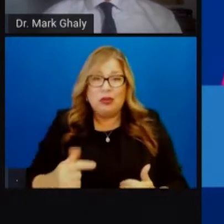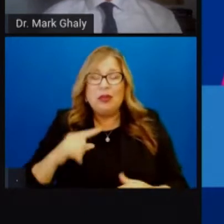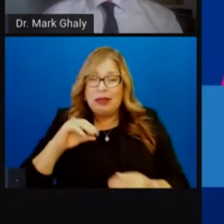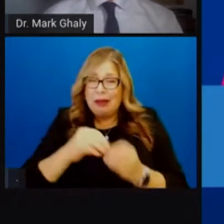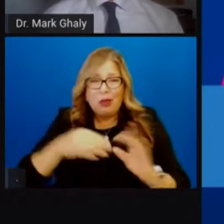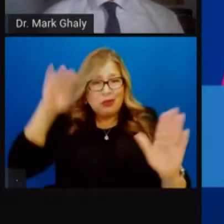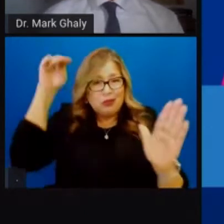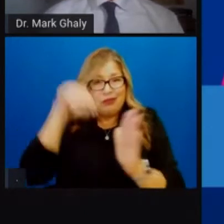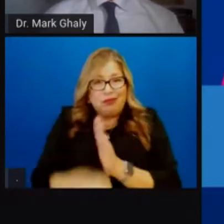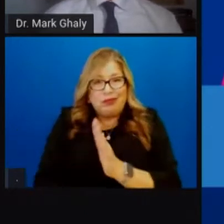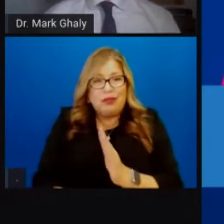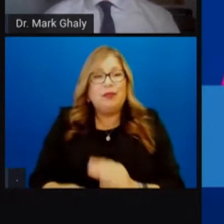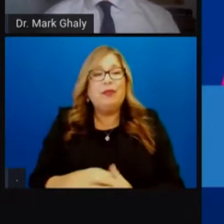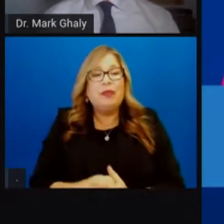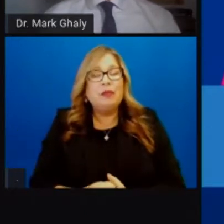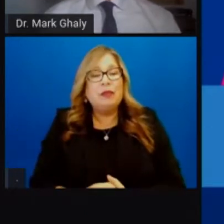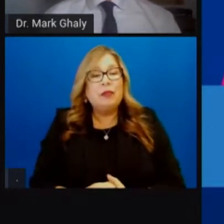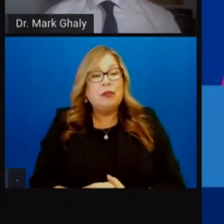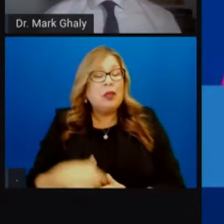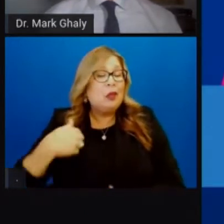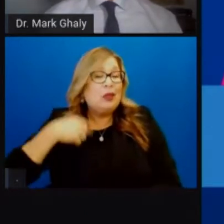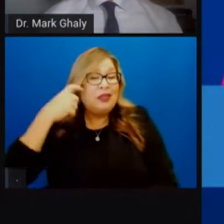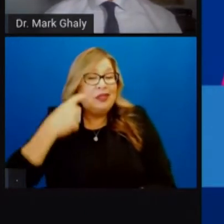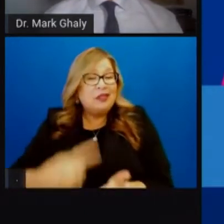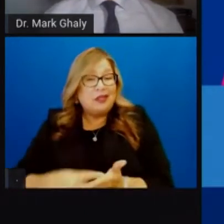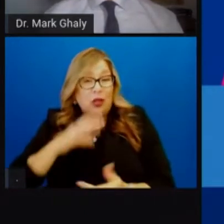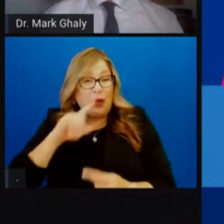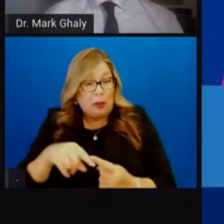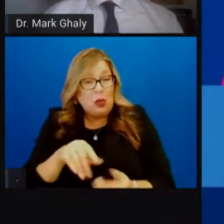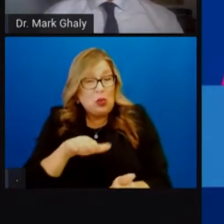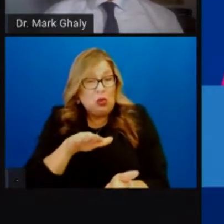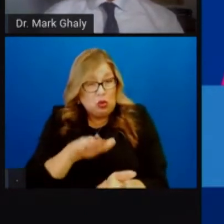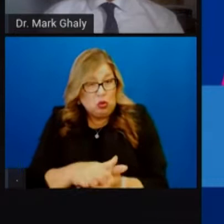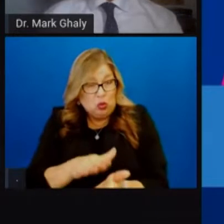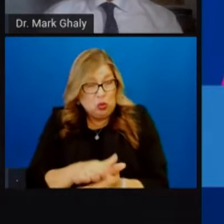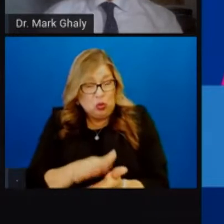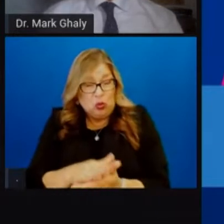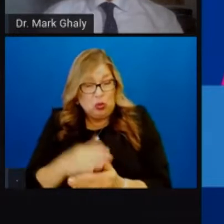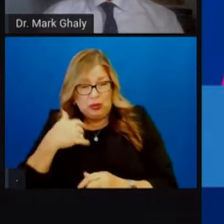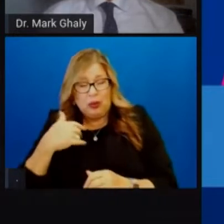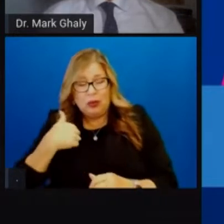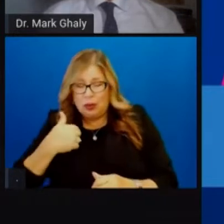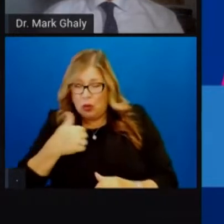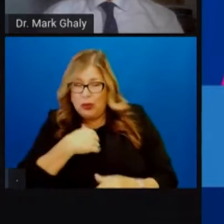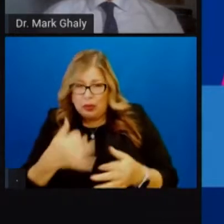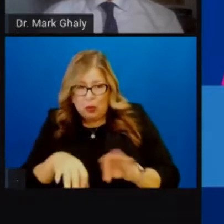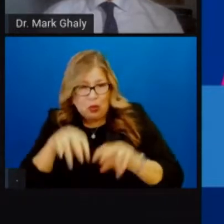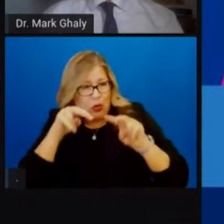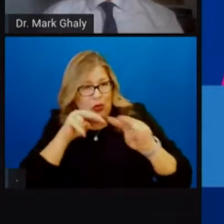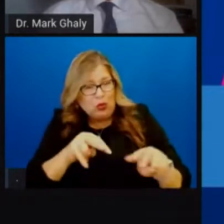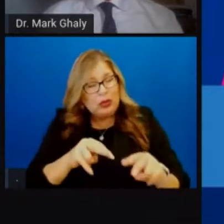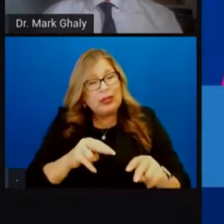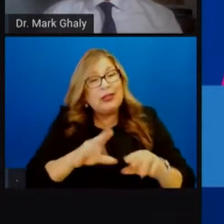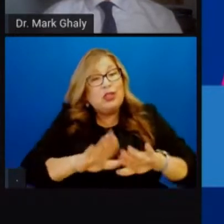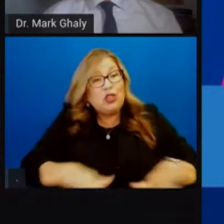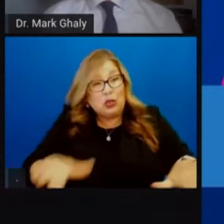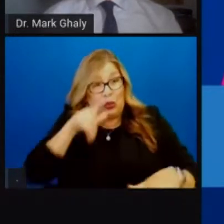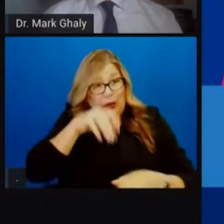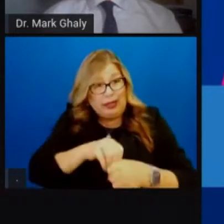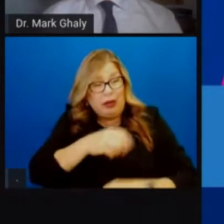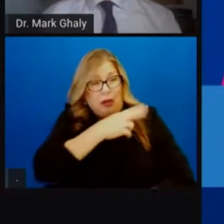because of the school context that we're talking about then and today. Pediatric hospitalizations, we committed to looking at those, and they've